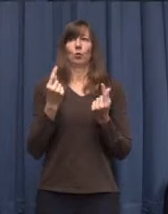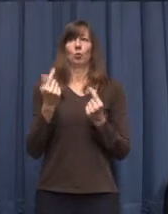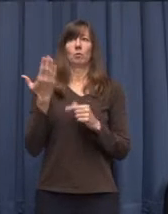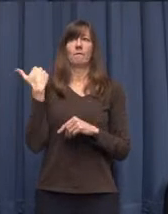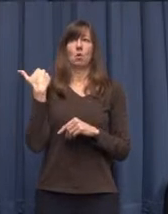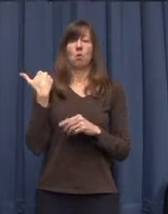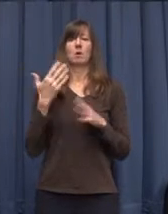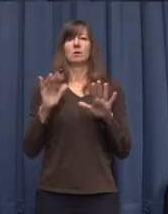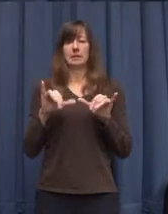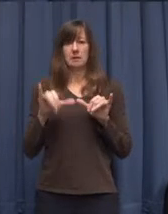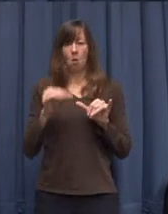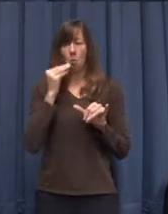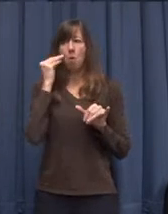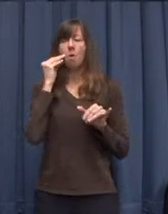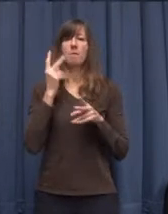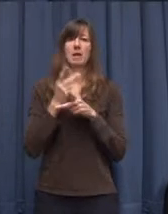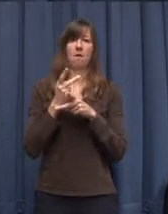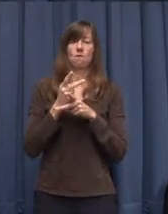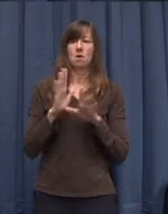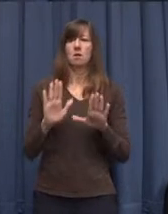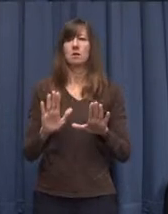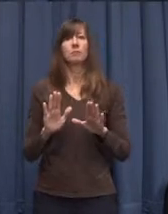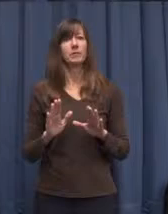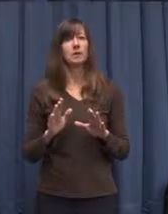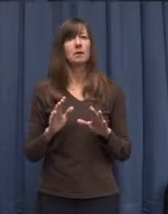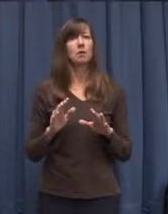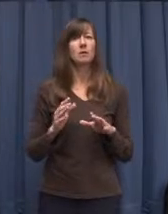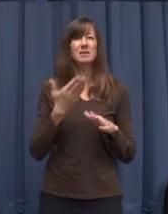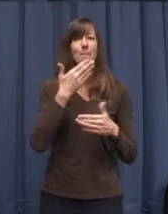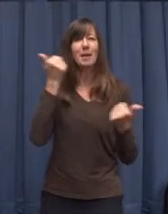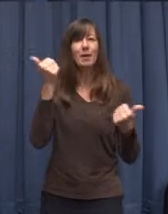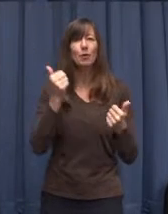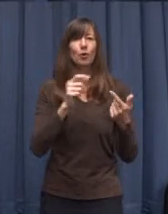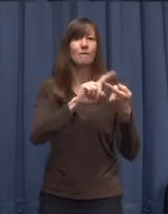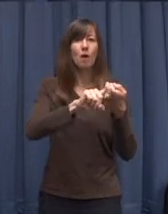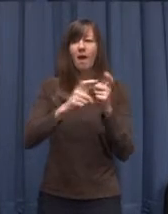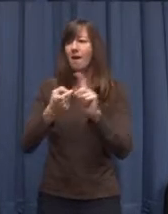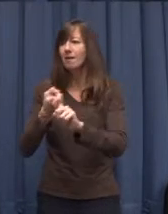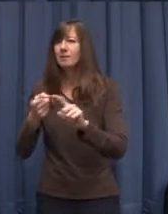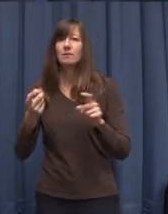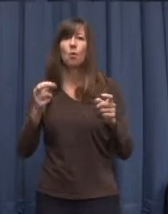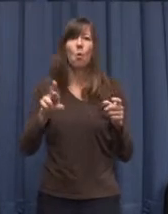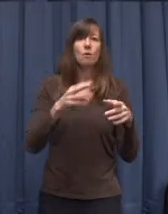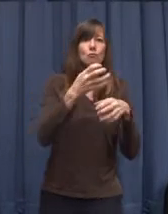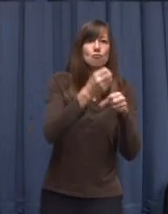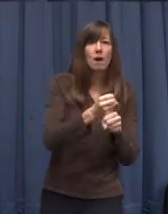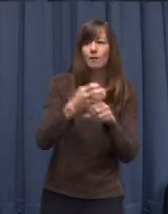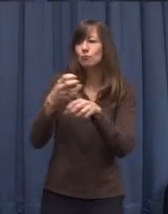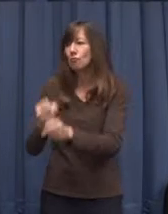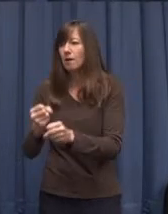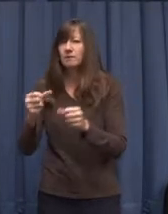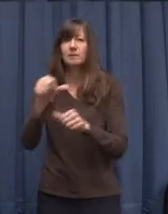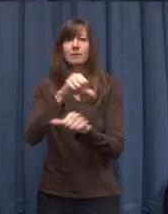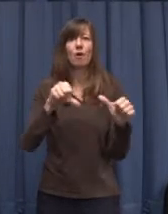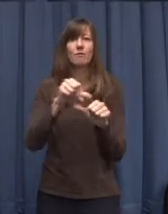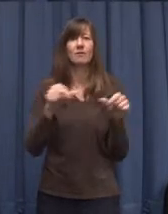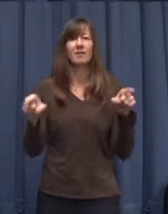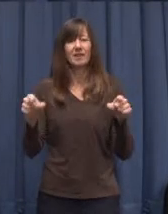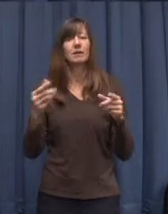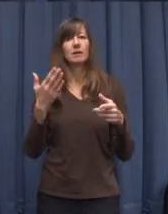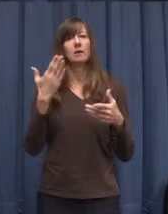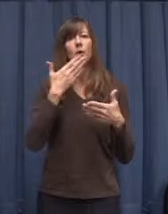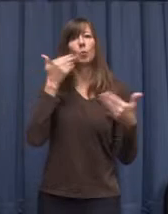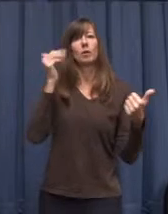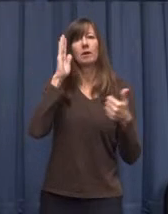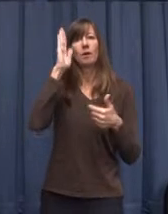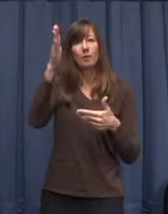from someone that you know, that you trust, is going to be way more impactful. So if you're watching and you're willing to shoot a